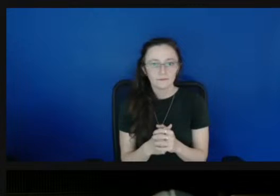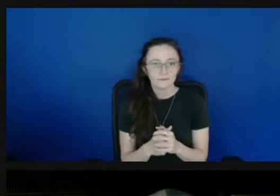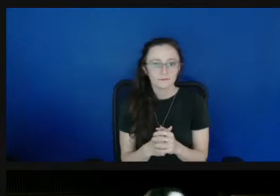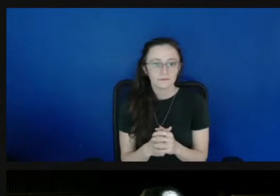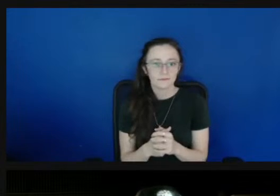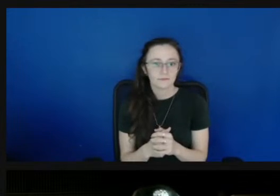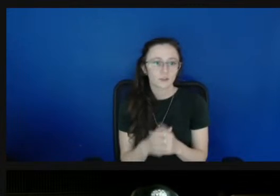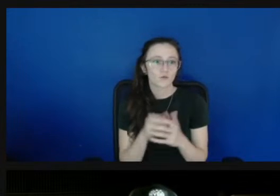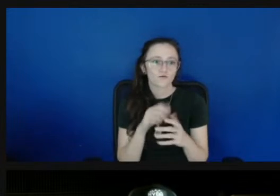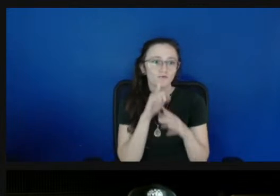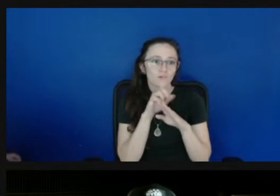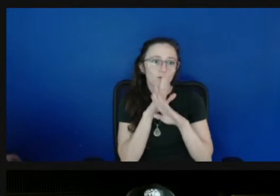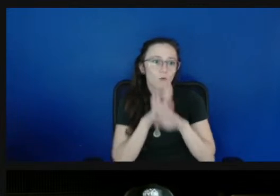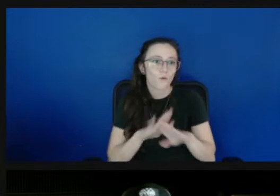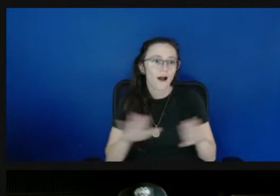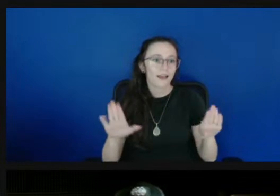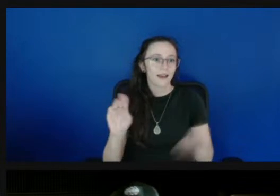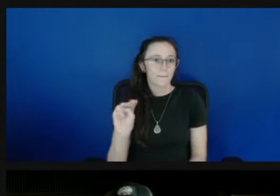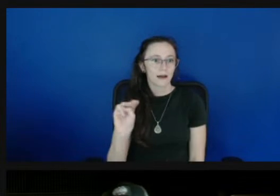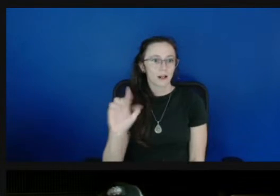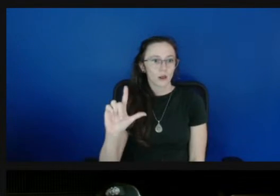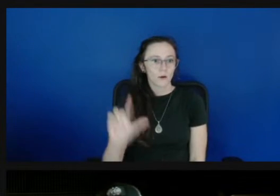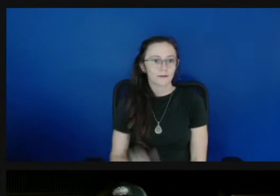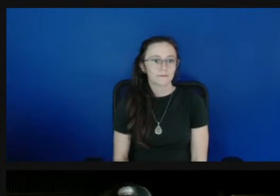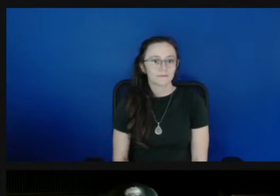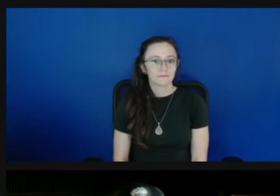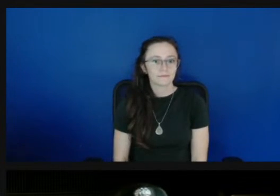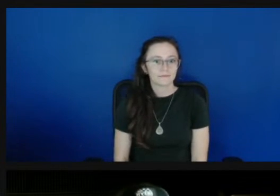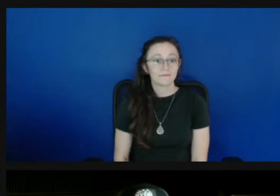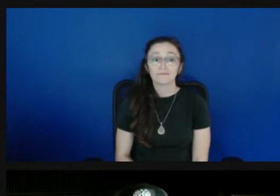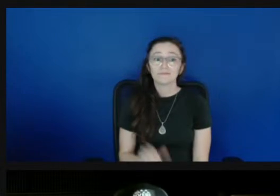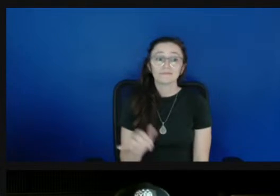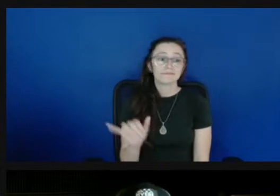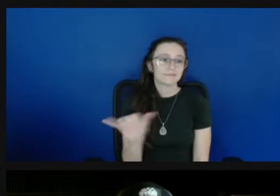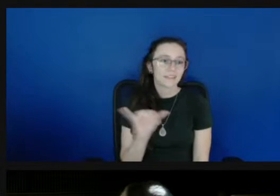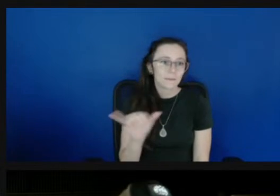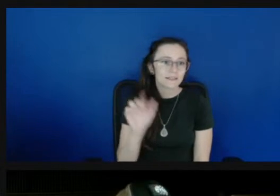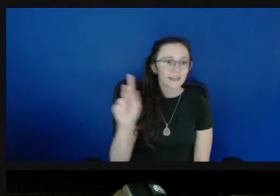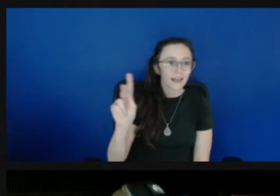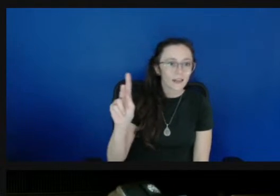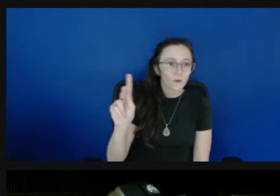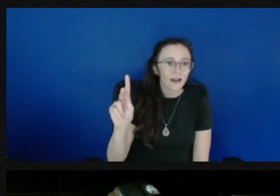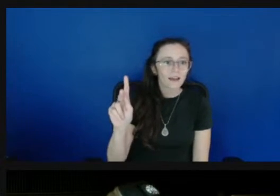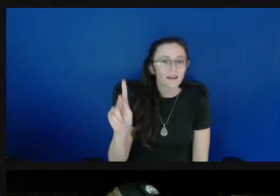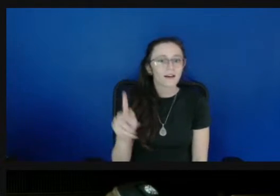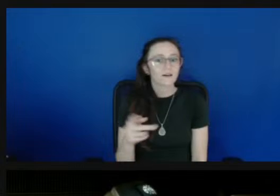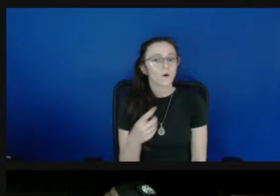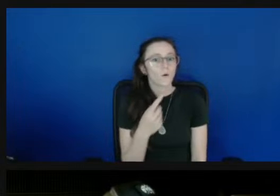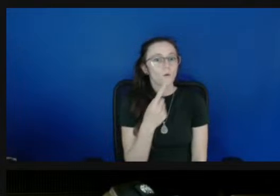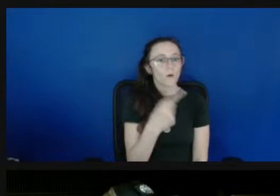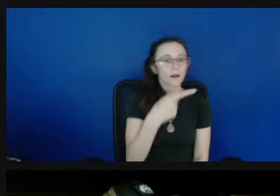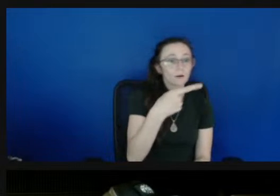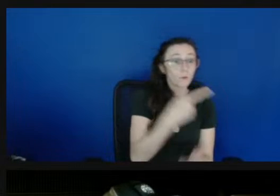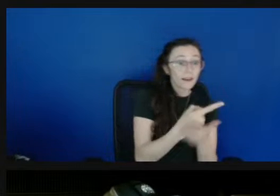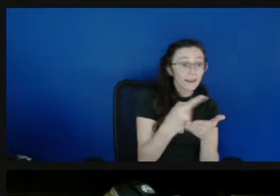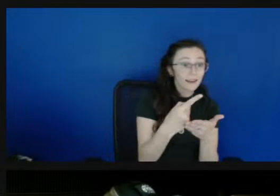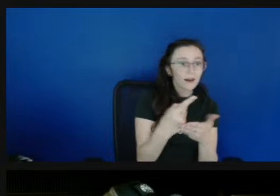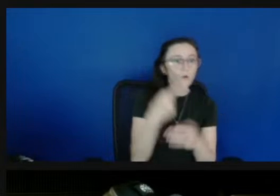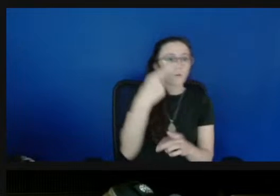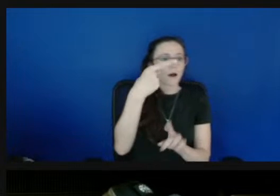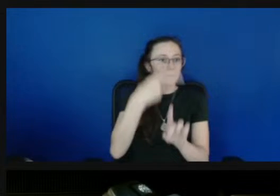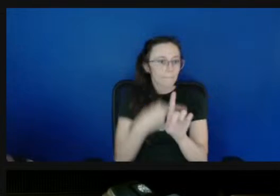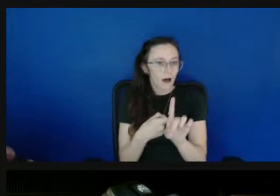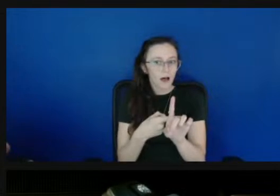Maunaloa. Just since we did the Kilauea one, here is 1 week in Maunaloa, 1 month in Maunaloa, and 1 year in